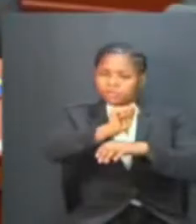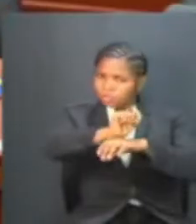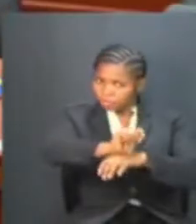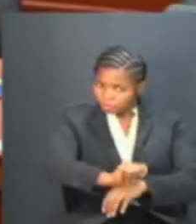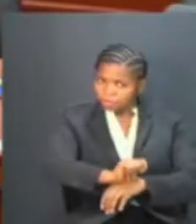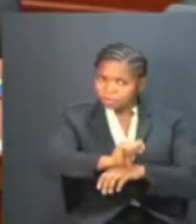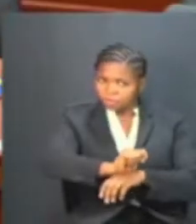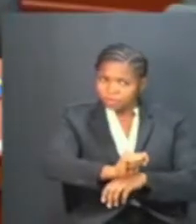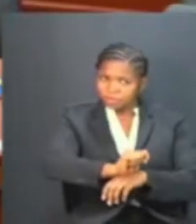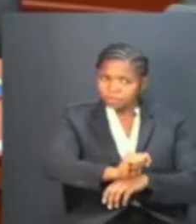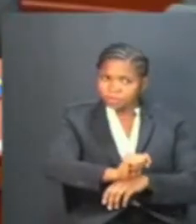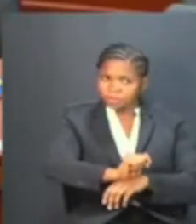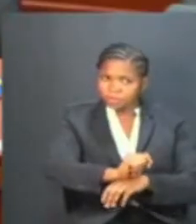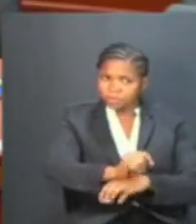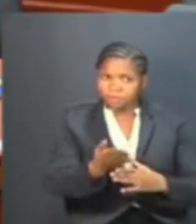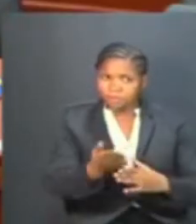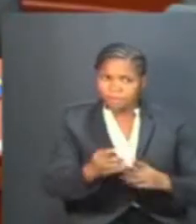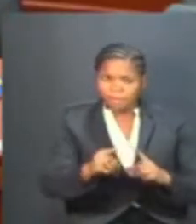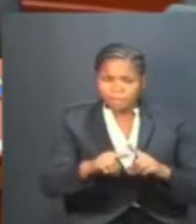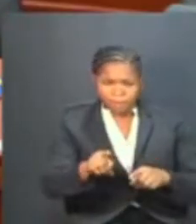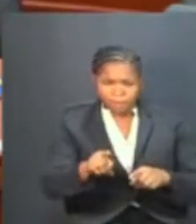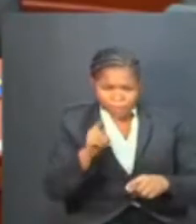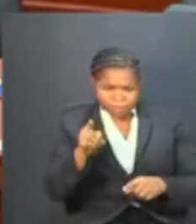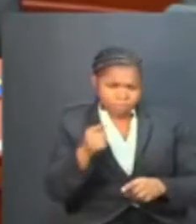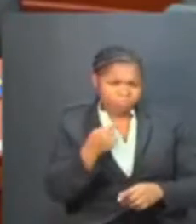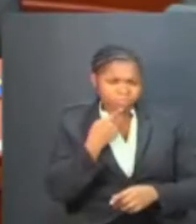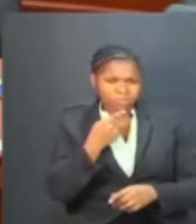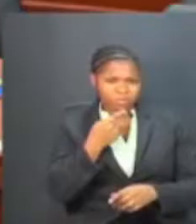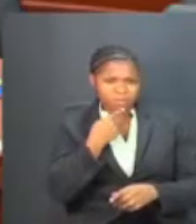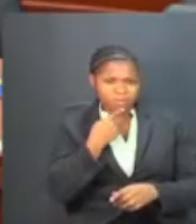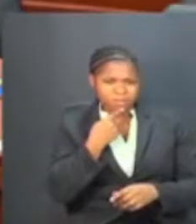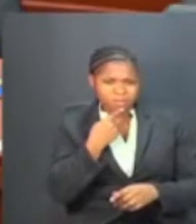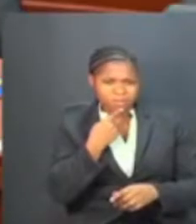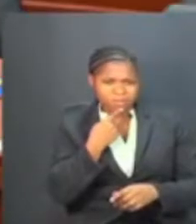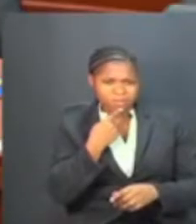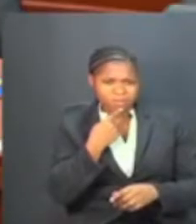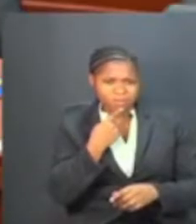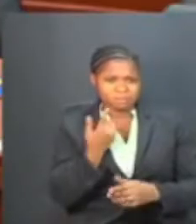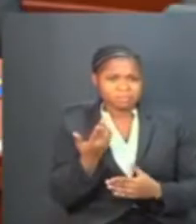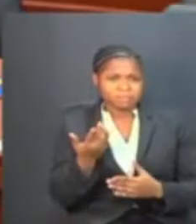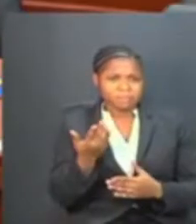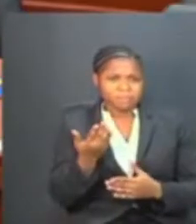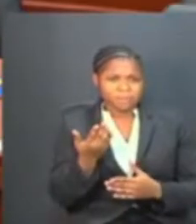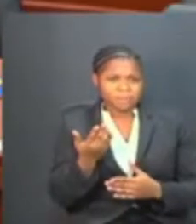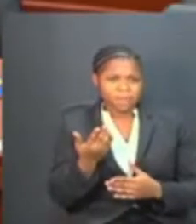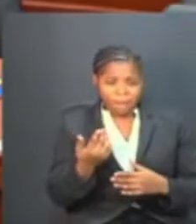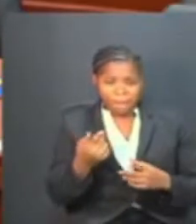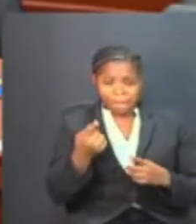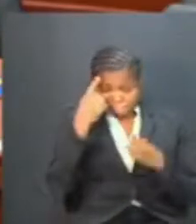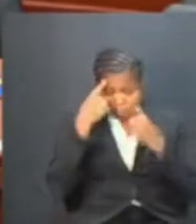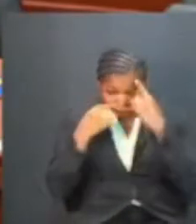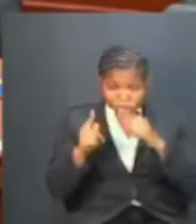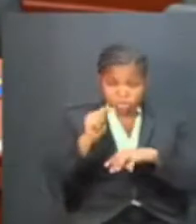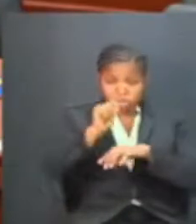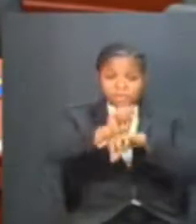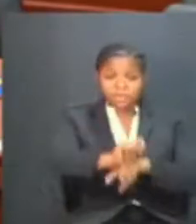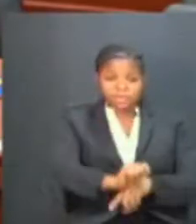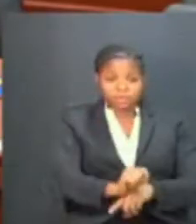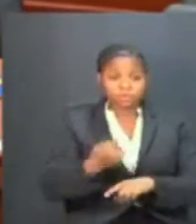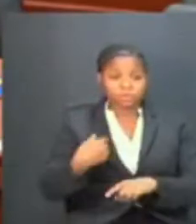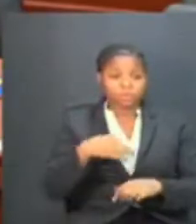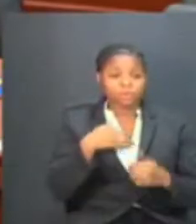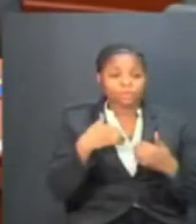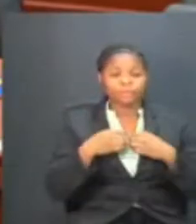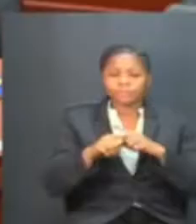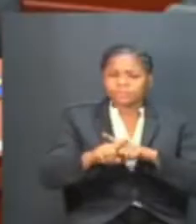situating your statement in context. Say that in our tradition, because the traditions vary. They vary.